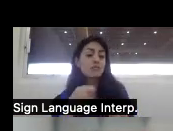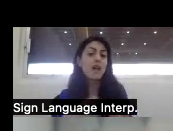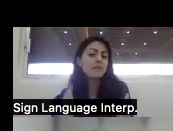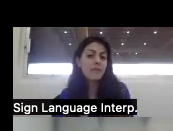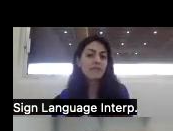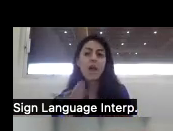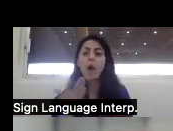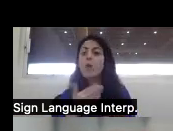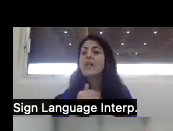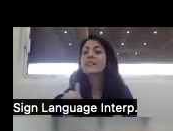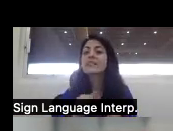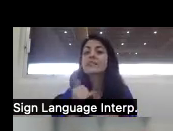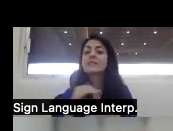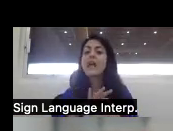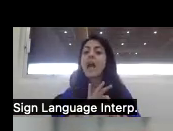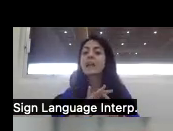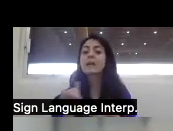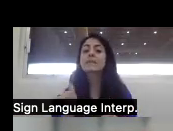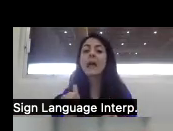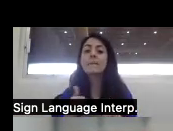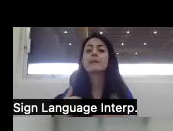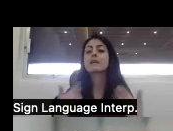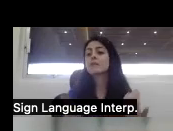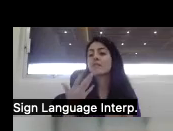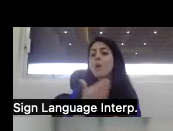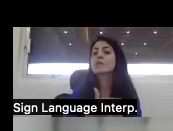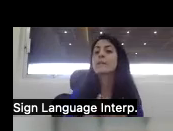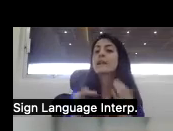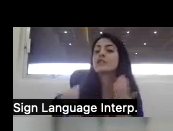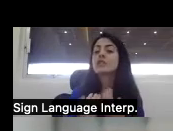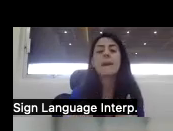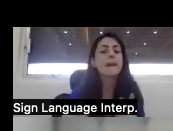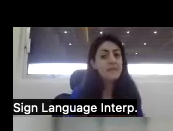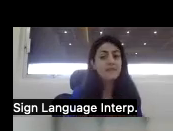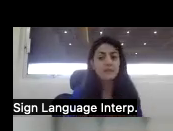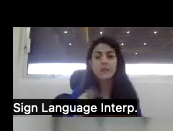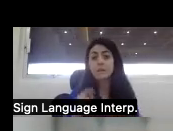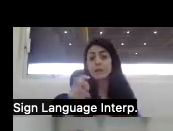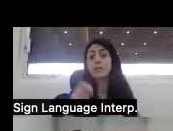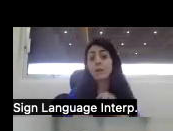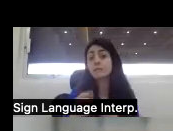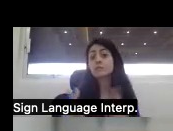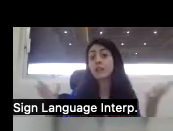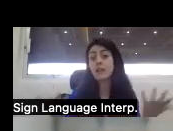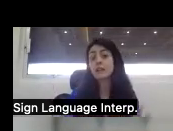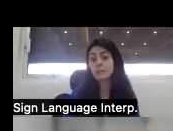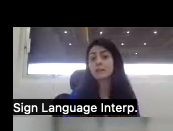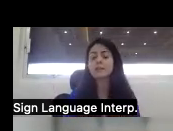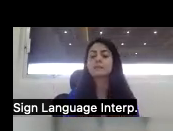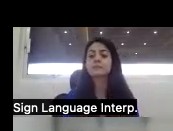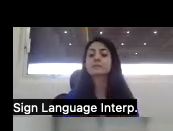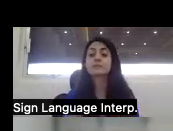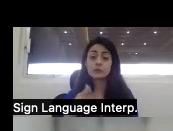for persons living with disability and also for those caring for persons living with disability. Now, just one slide